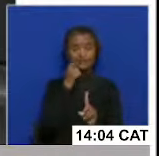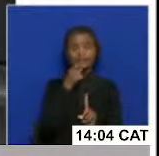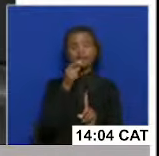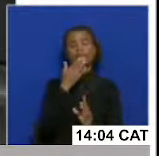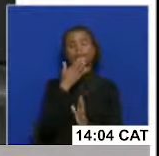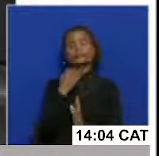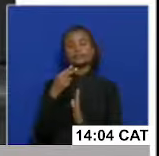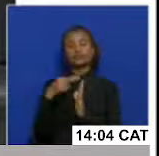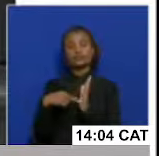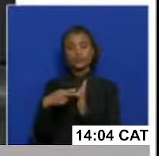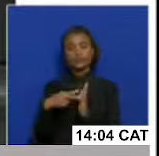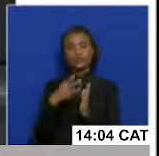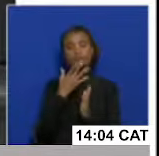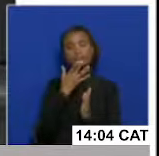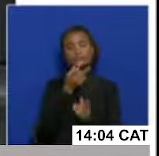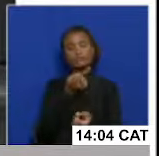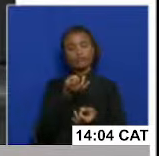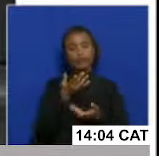make."